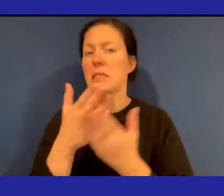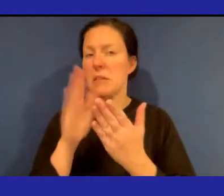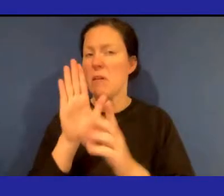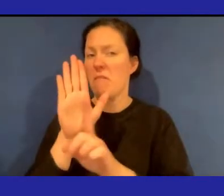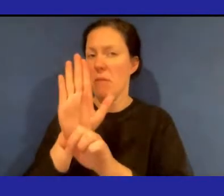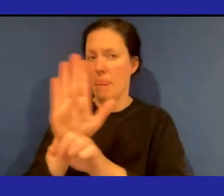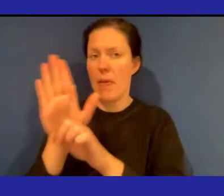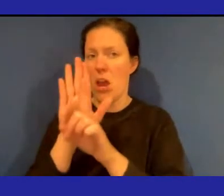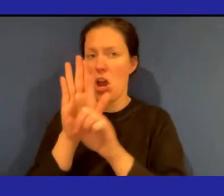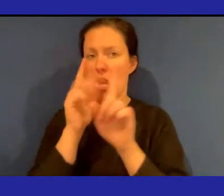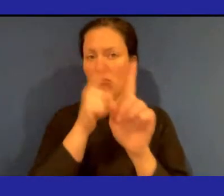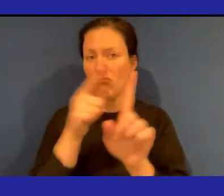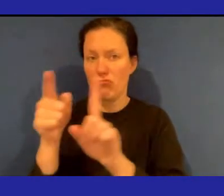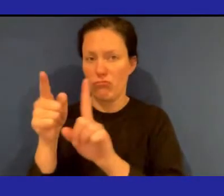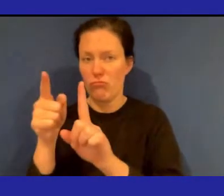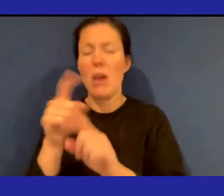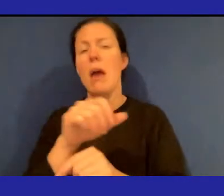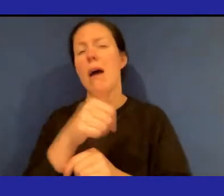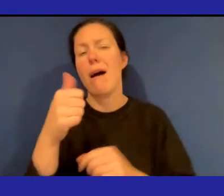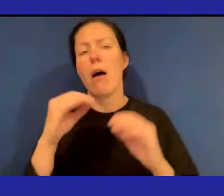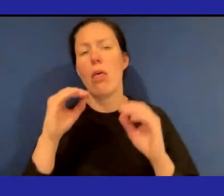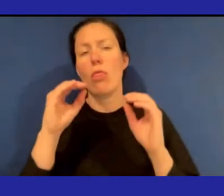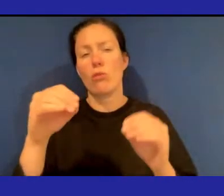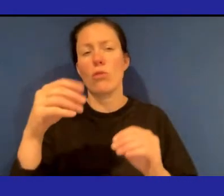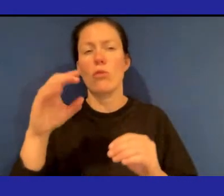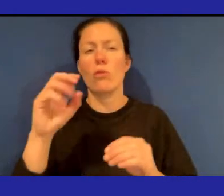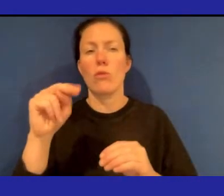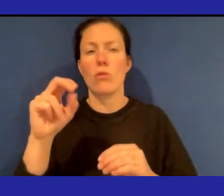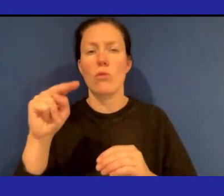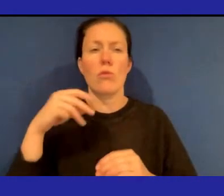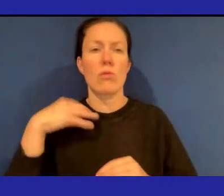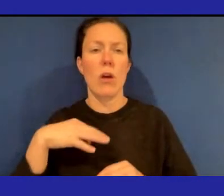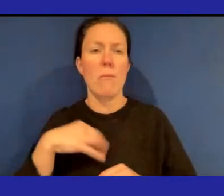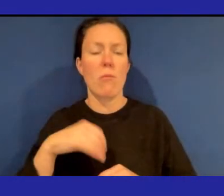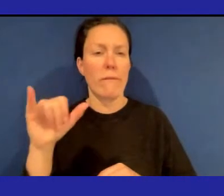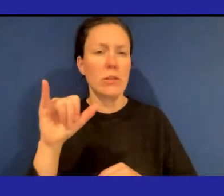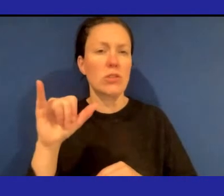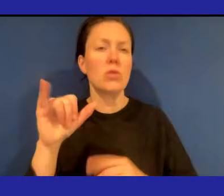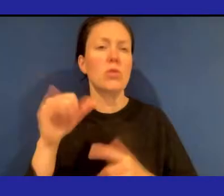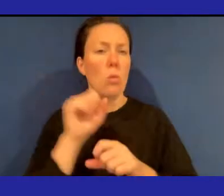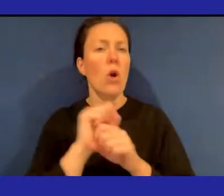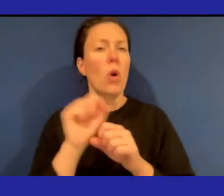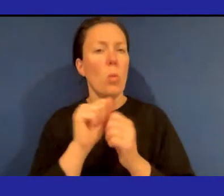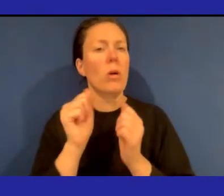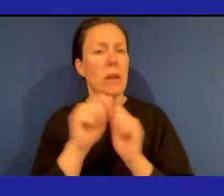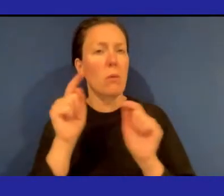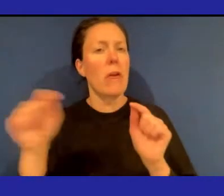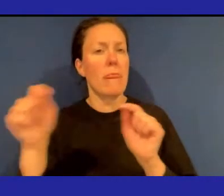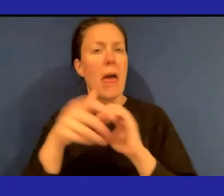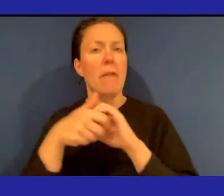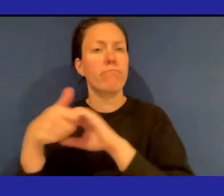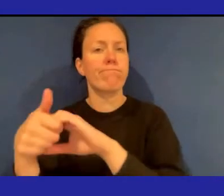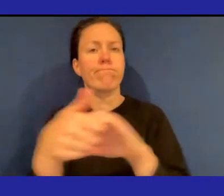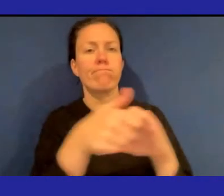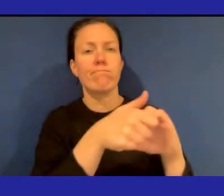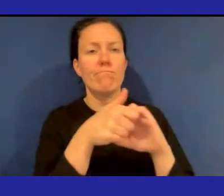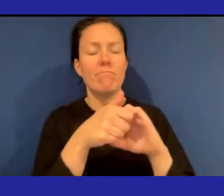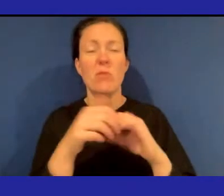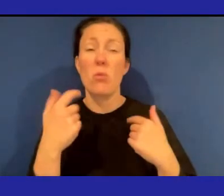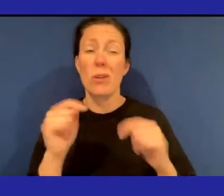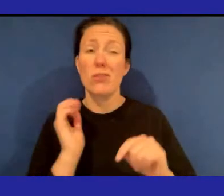some of the other nonprofits in the area, El Barrio, and a few others. We try our best